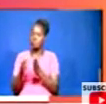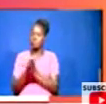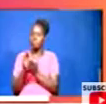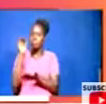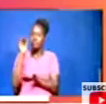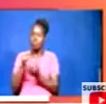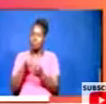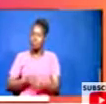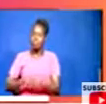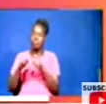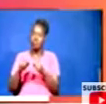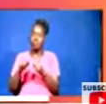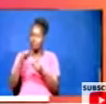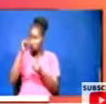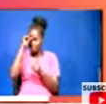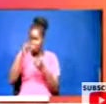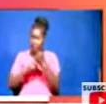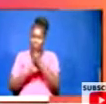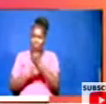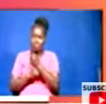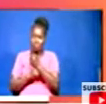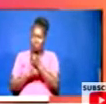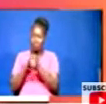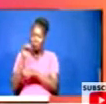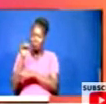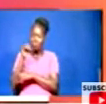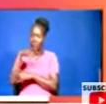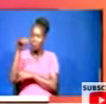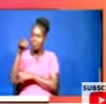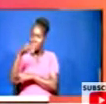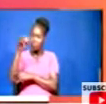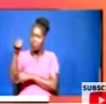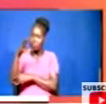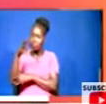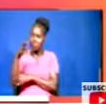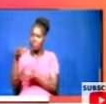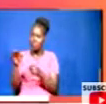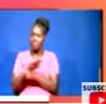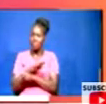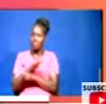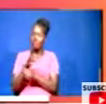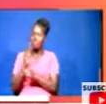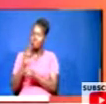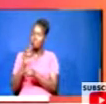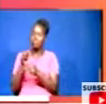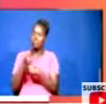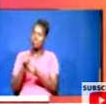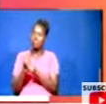ability for the government to support irrigation production fully. So water also needs to be produced,